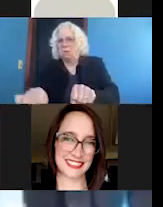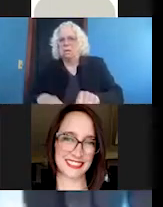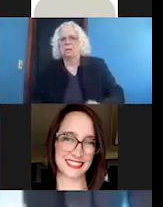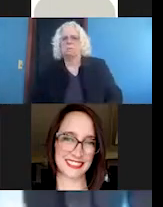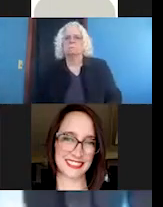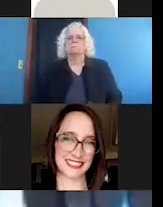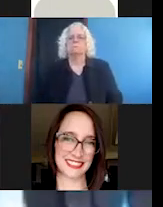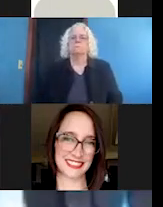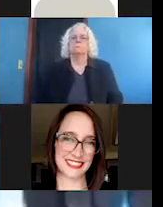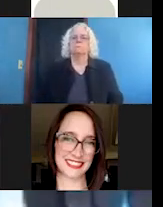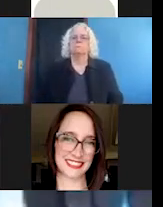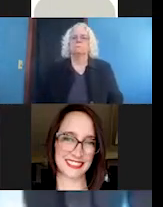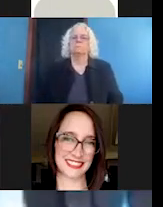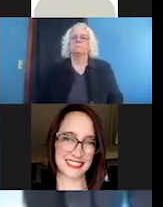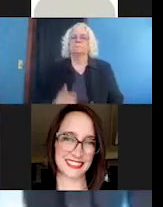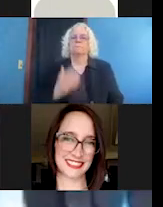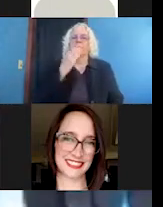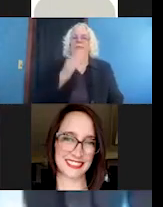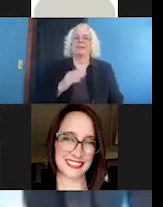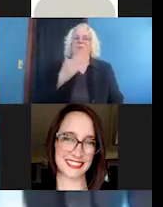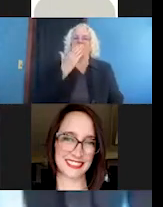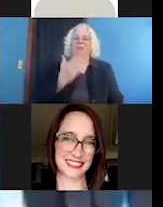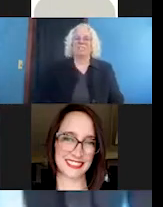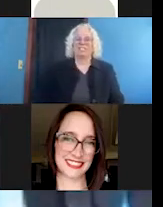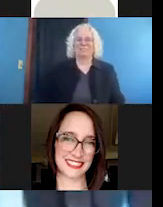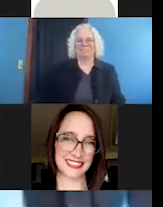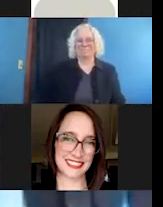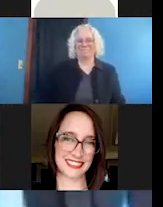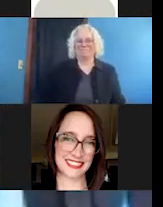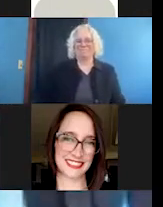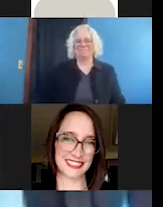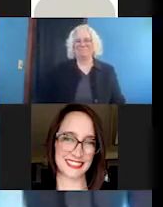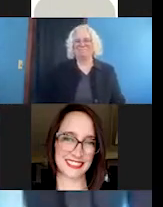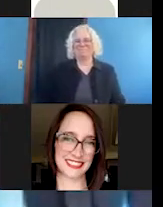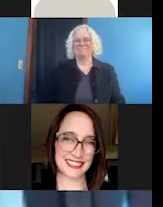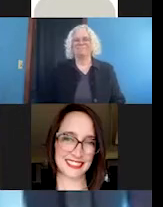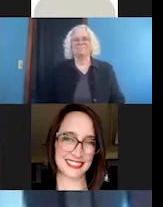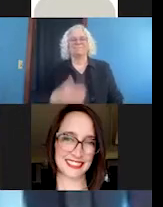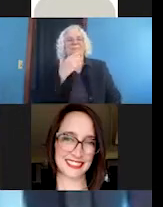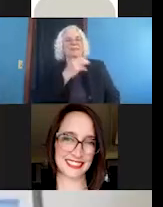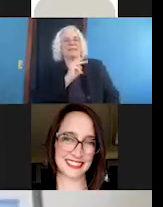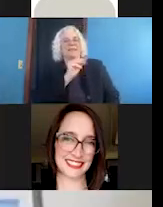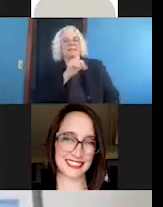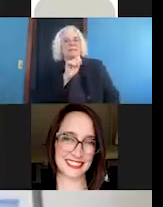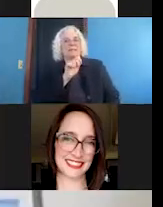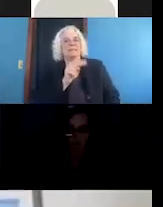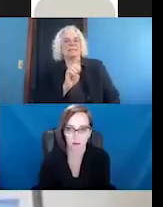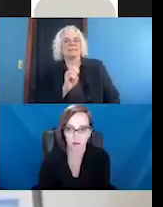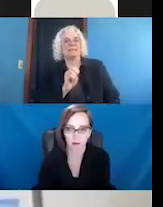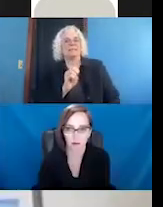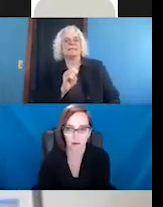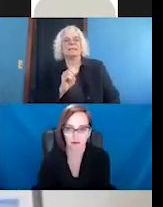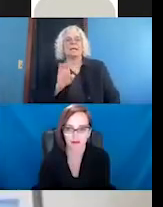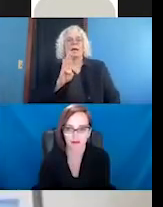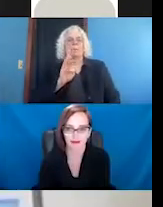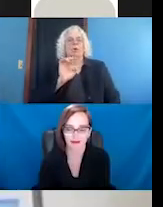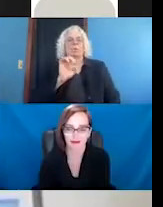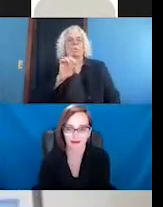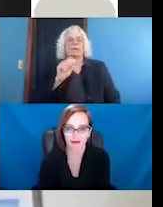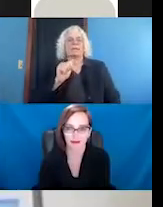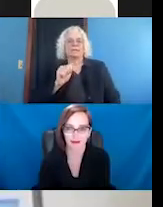table as well. Thank you. Miigwech. Great. Thank you, Melanie. Brenda is here,